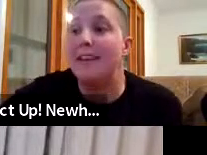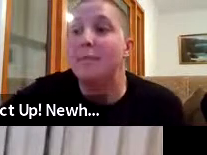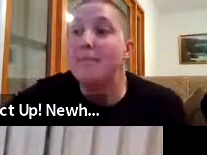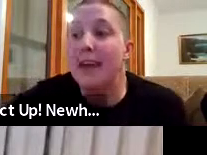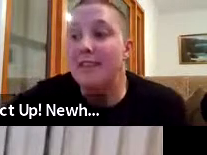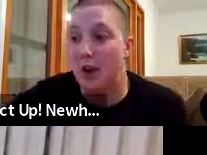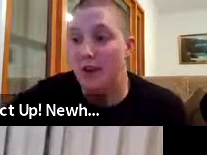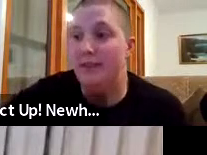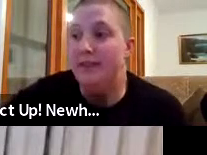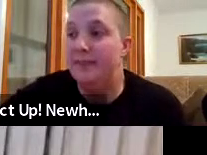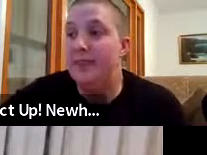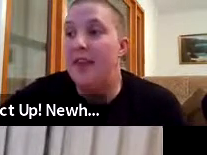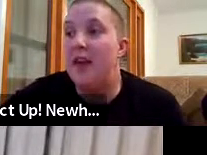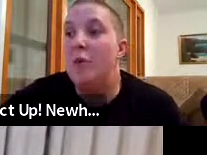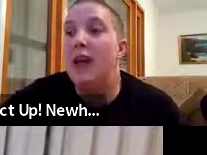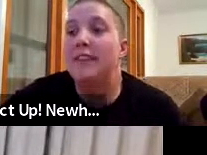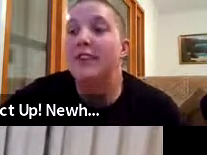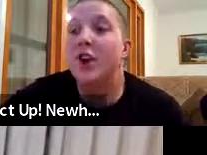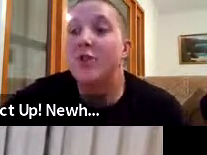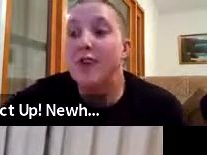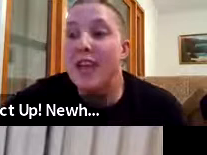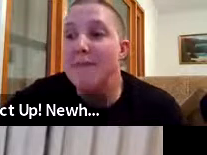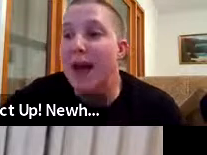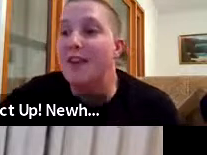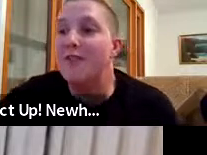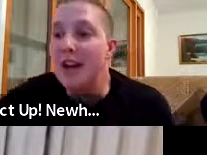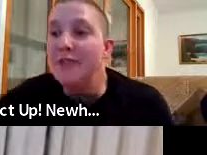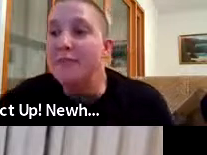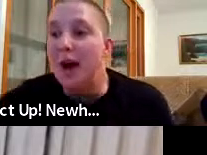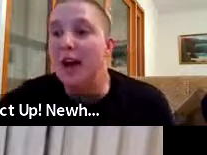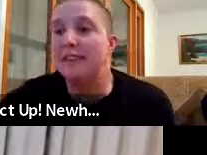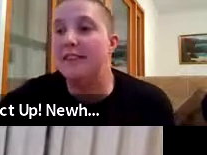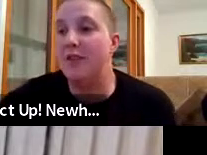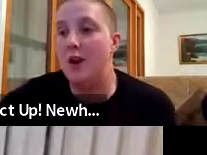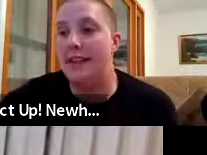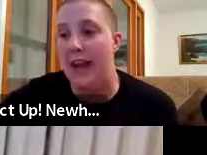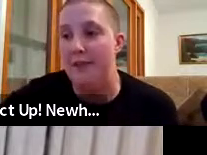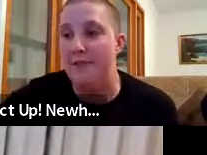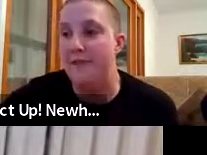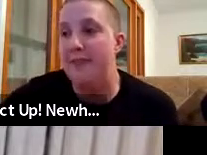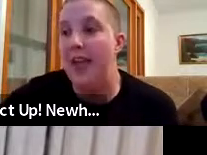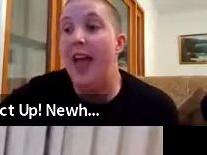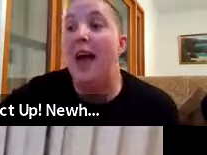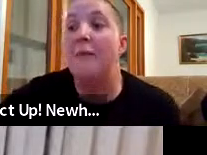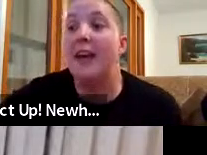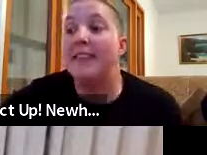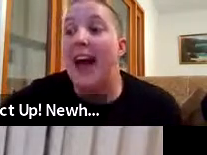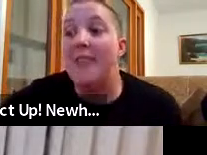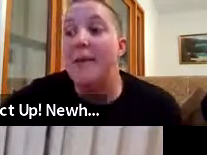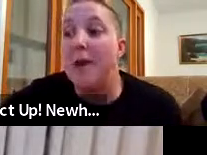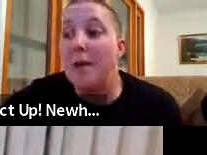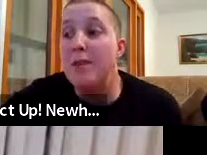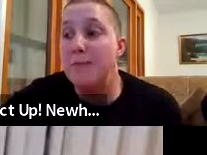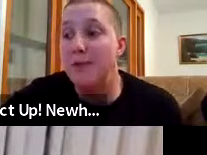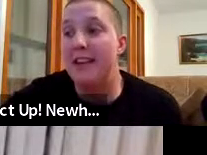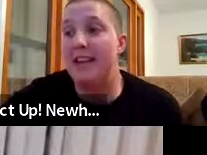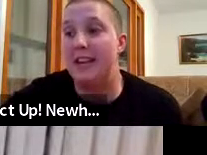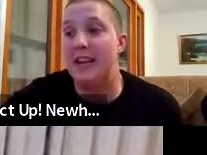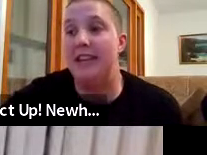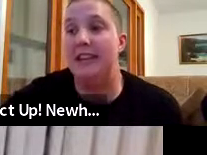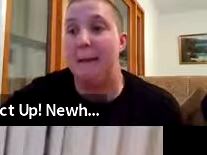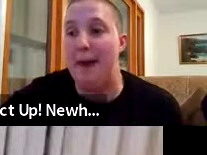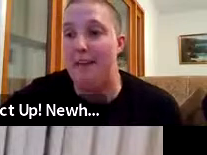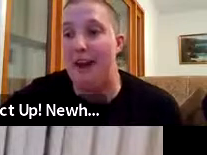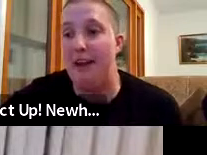film and picked the best shots. We had to show the theme and relevant parts of Toni's life. And we had to add the appropriate